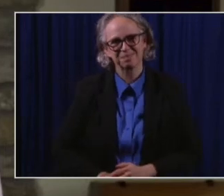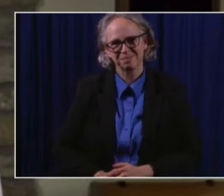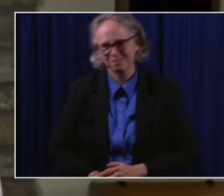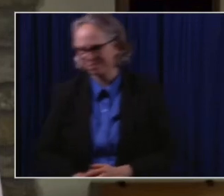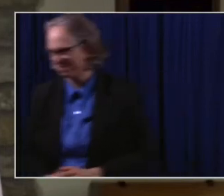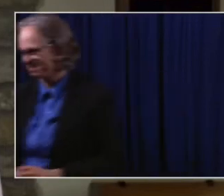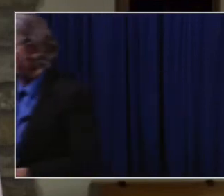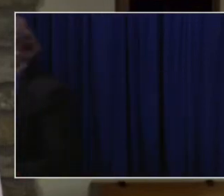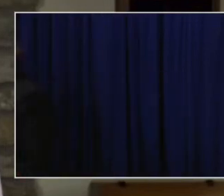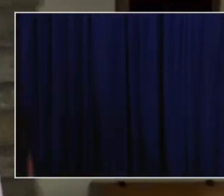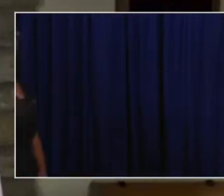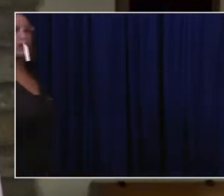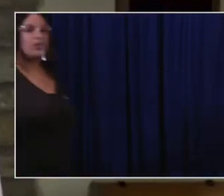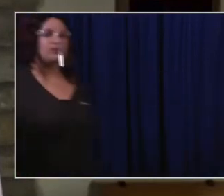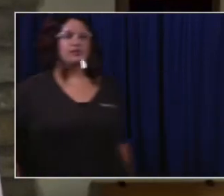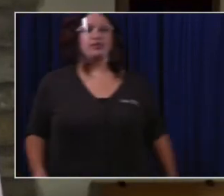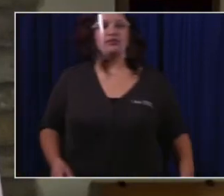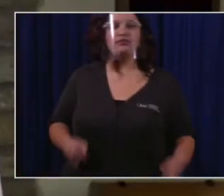Bloomberg.